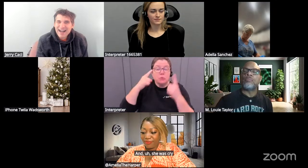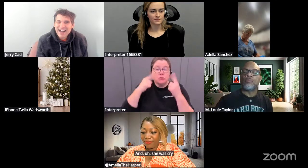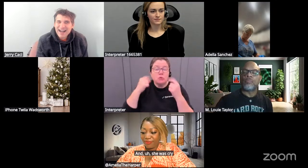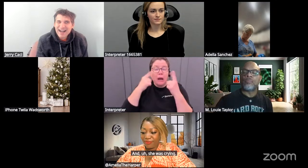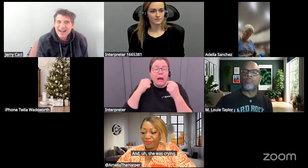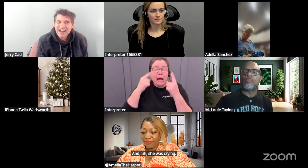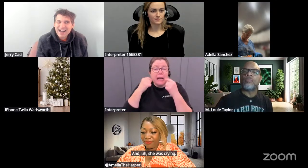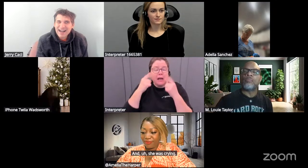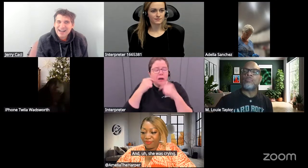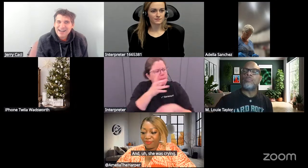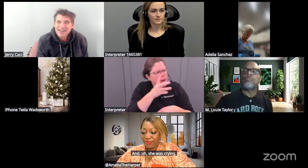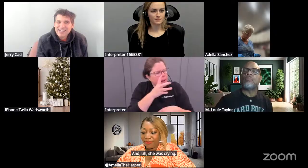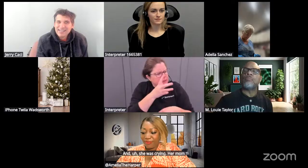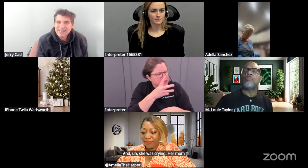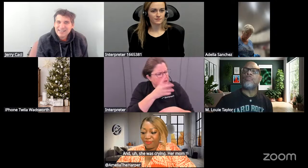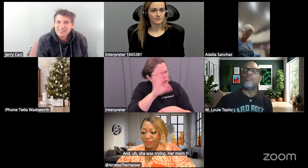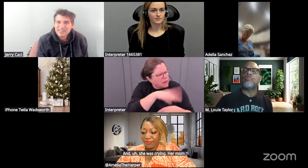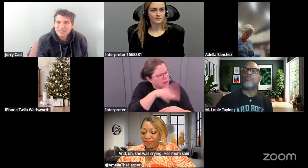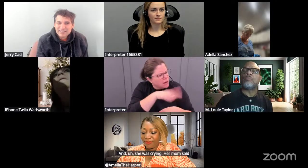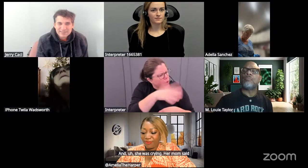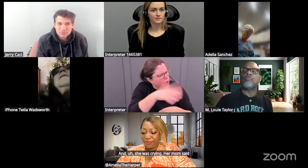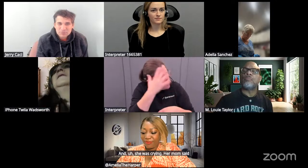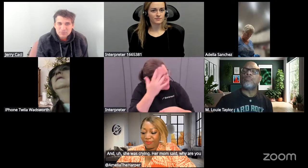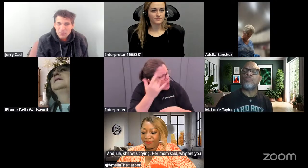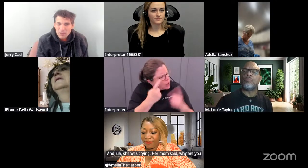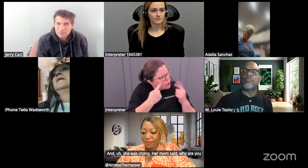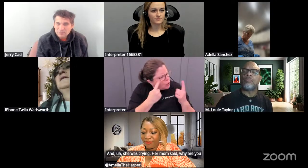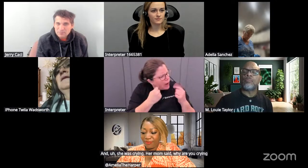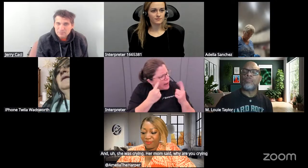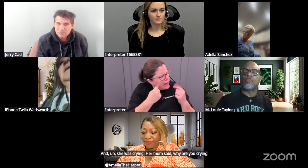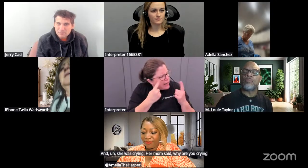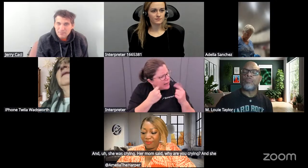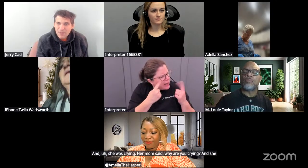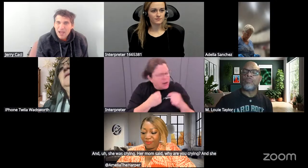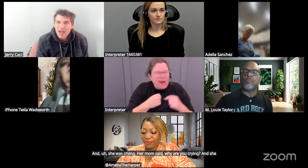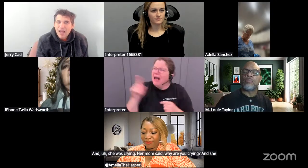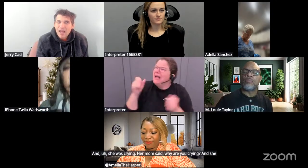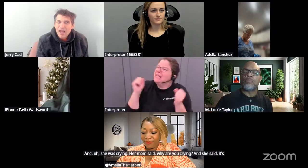and her mom said, well, why are you crying? And she said,